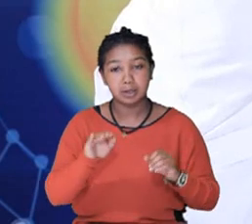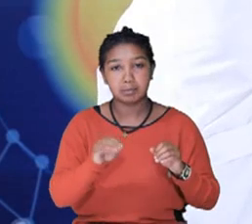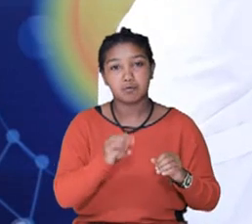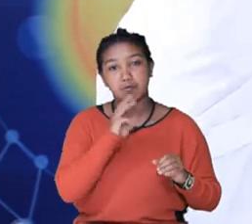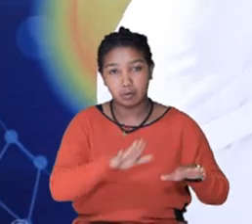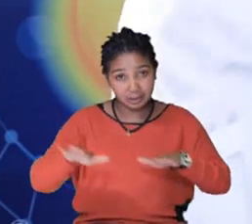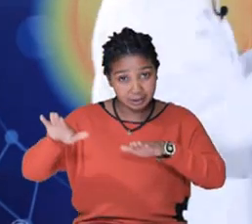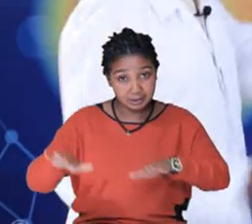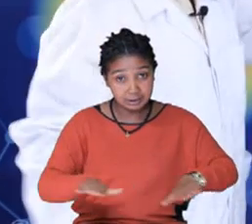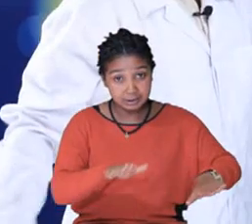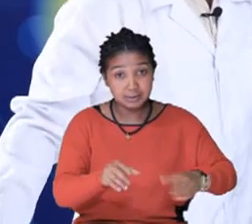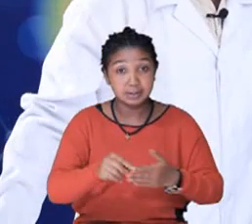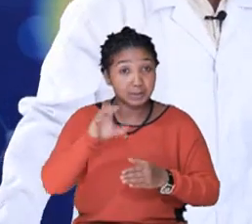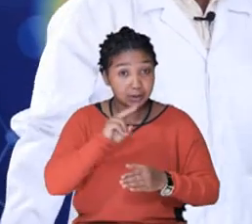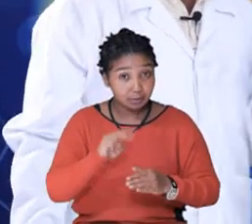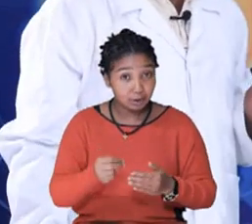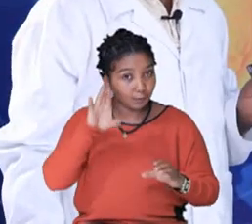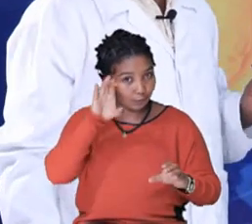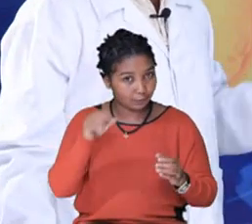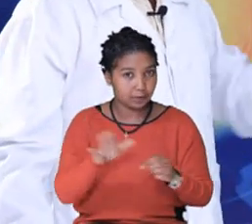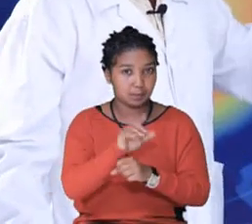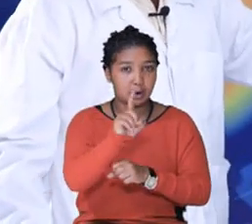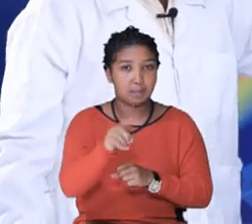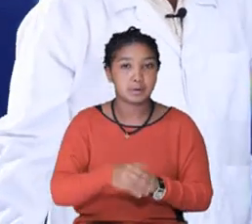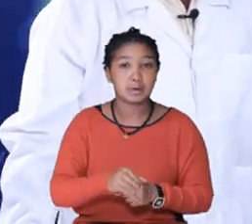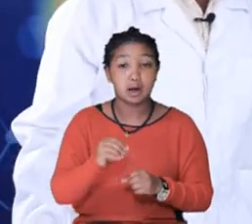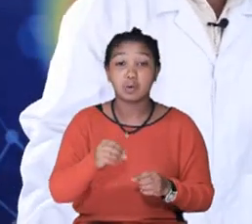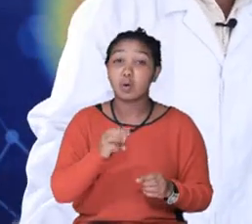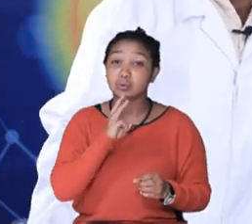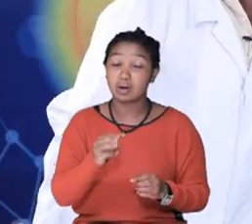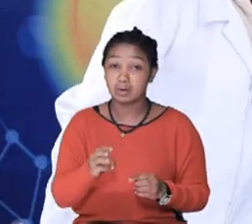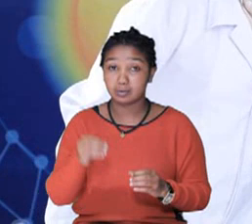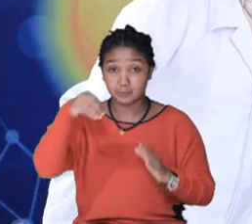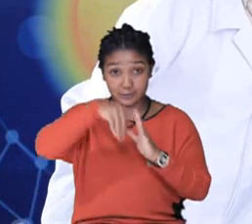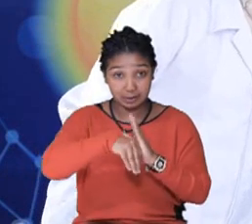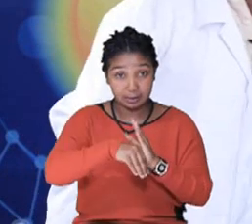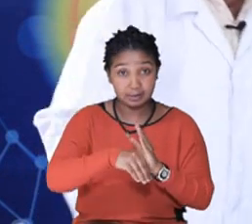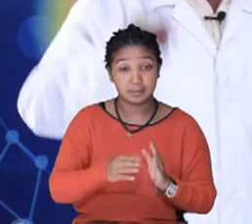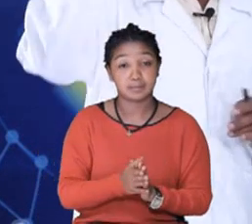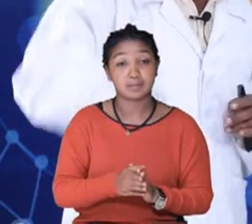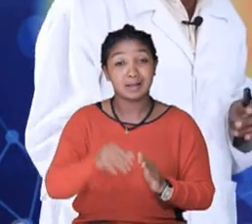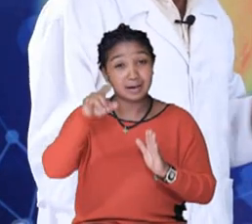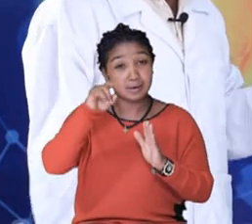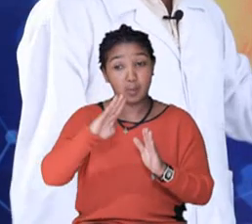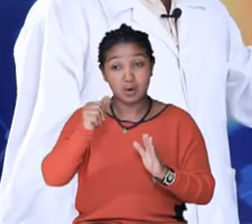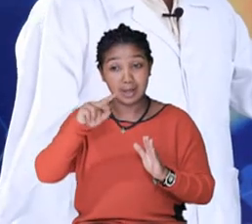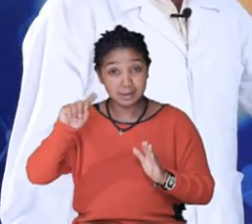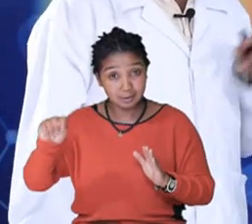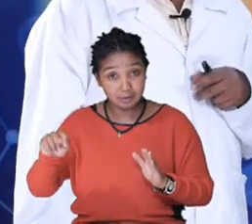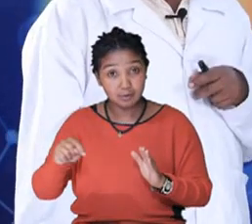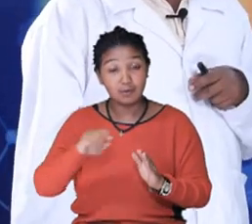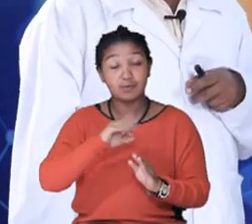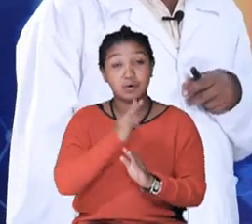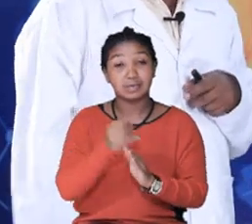be floating. If it is floating, this must be fulfilled. An object is sinking if and only if buoyant force is less than 2,